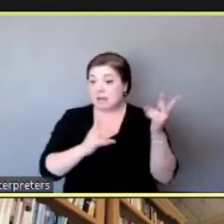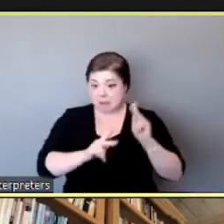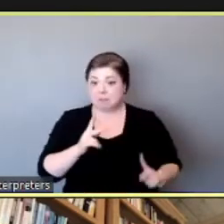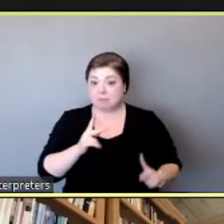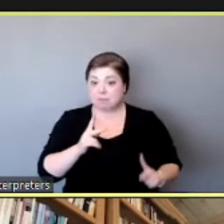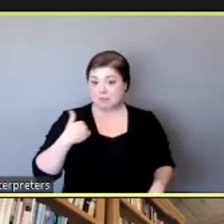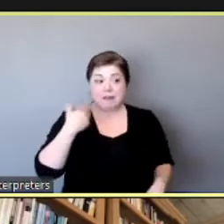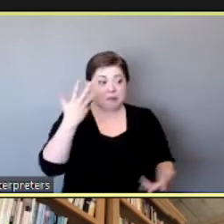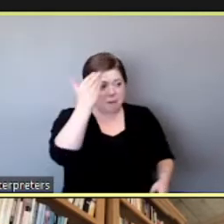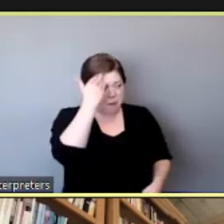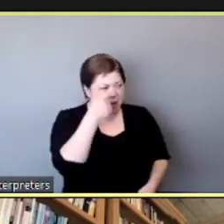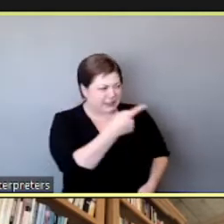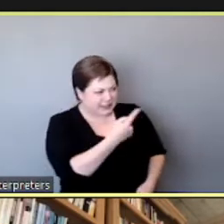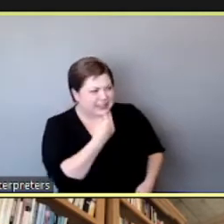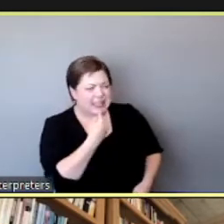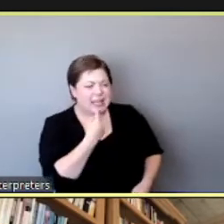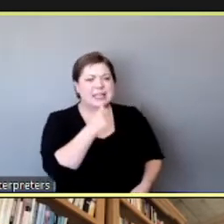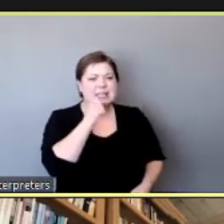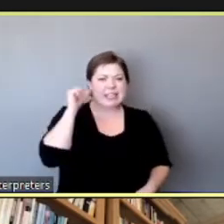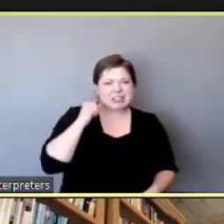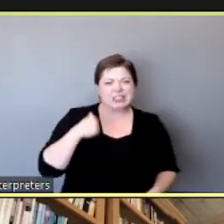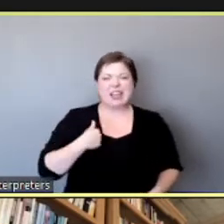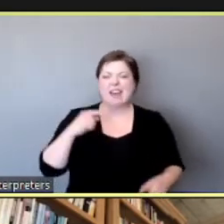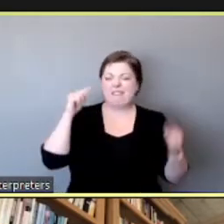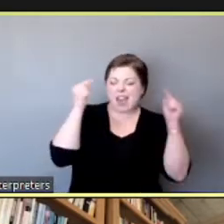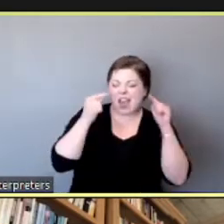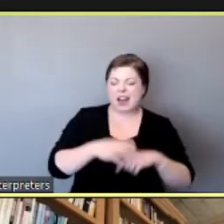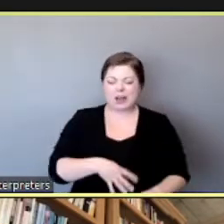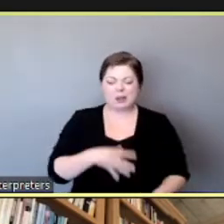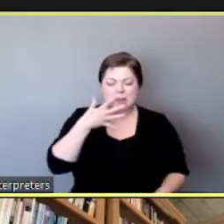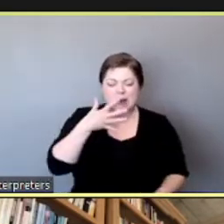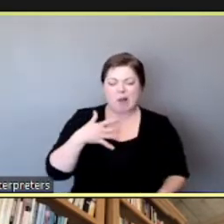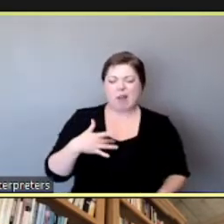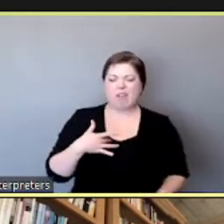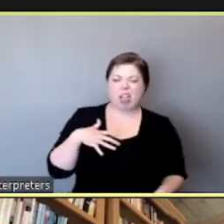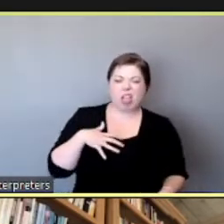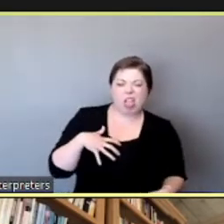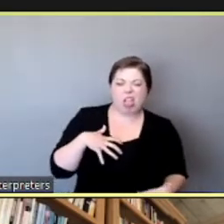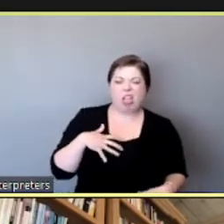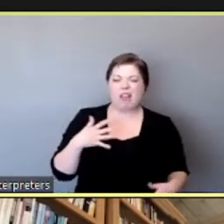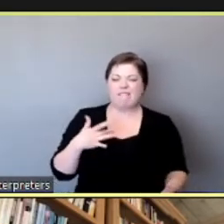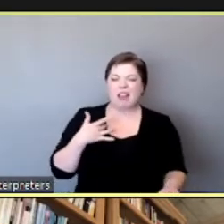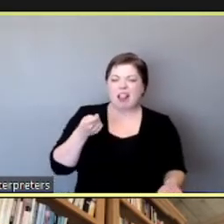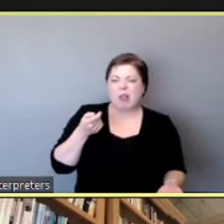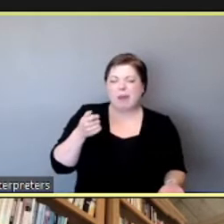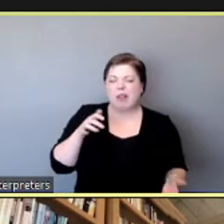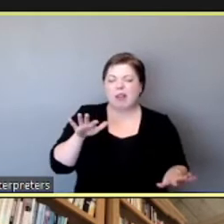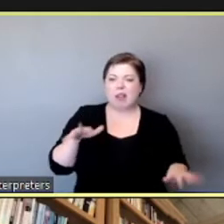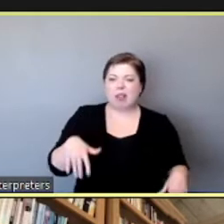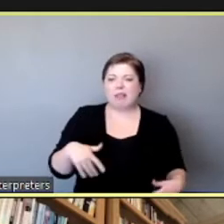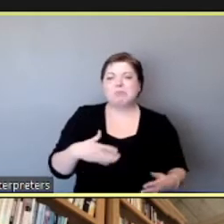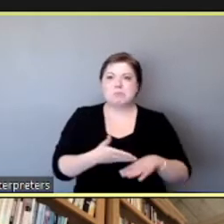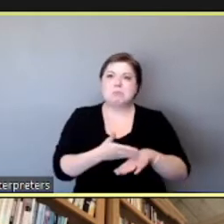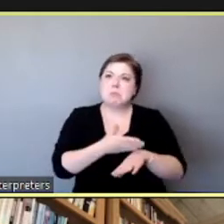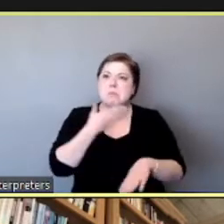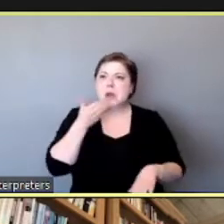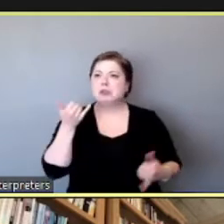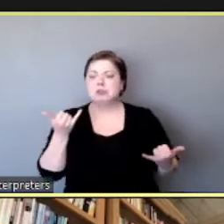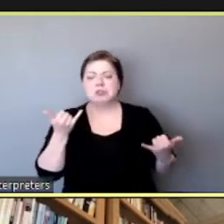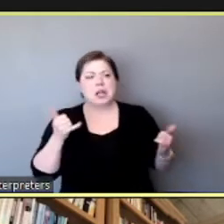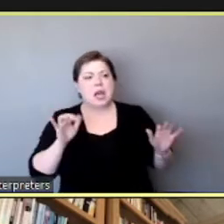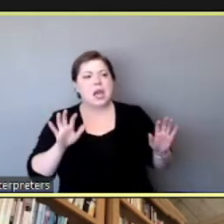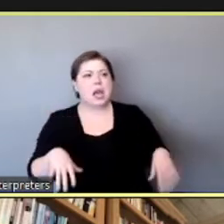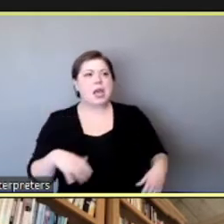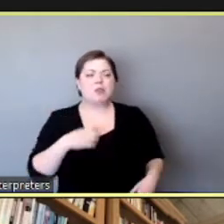yesterday I had a headache and kind of a runny nose and I felt kind of blah. I think I'm feeling a little bit better today. Or maybe they had a